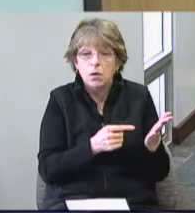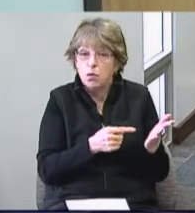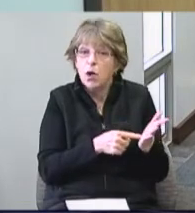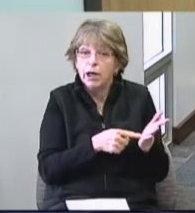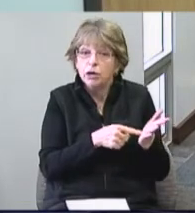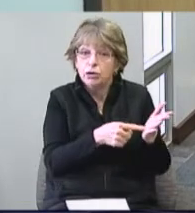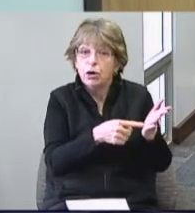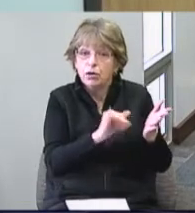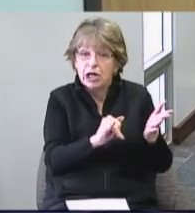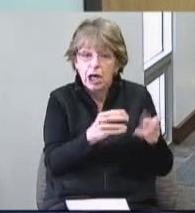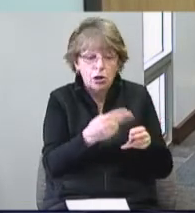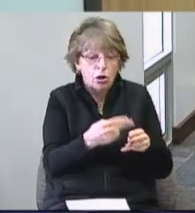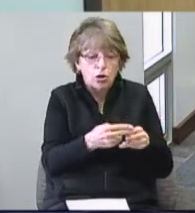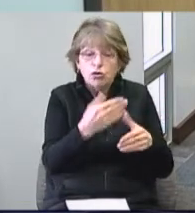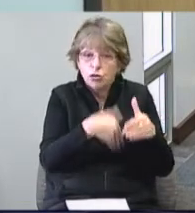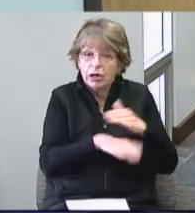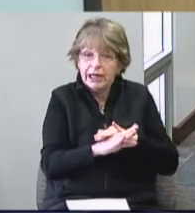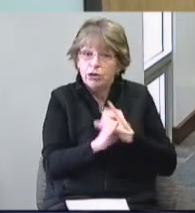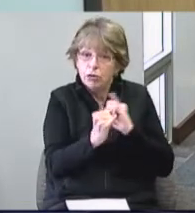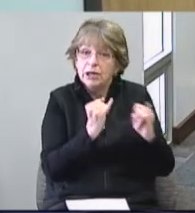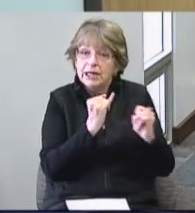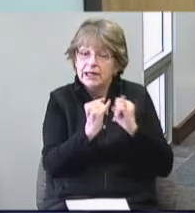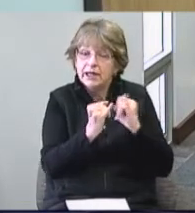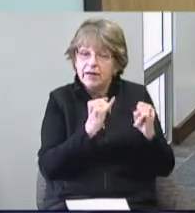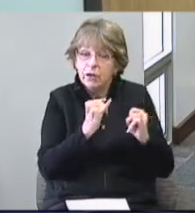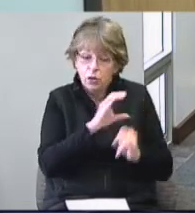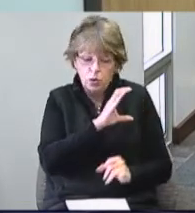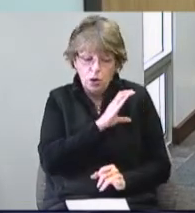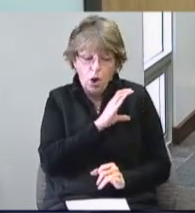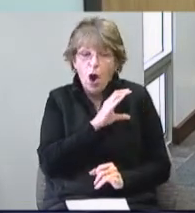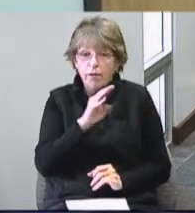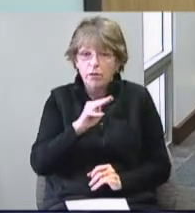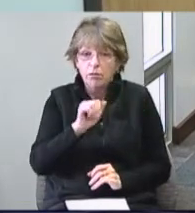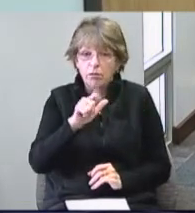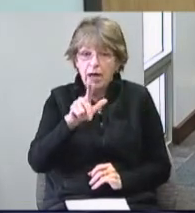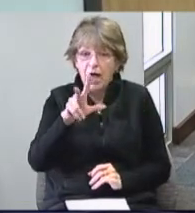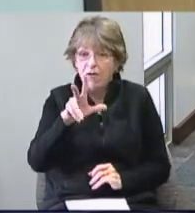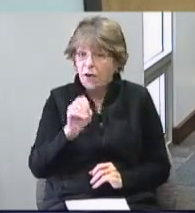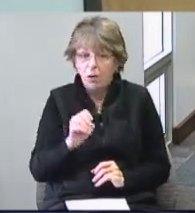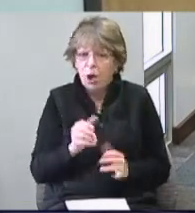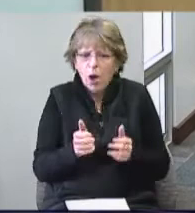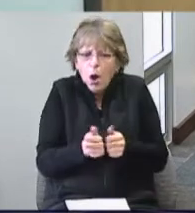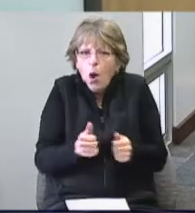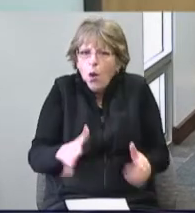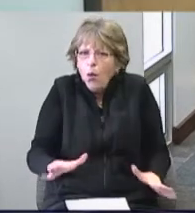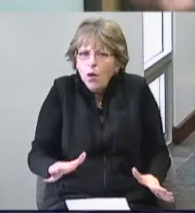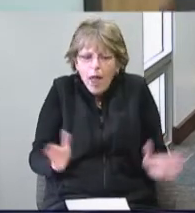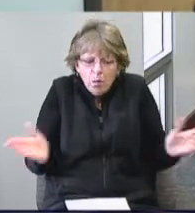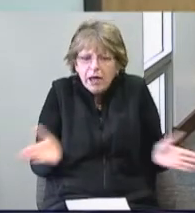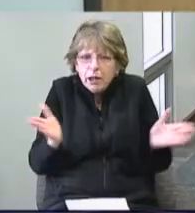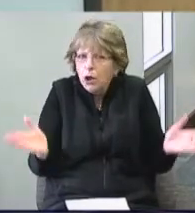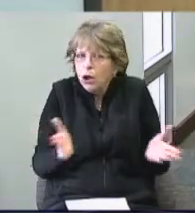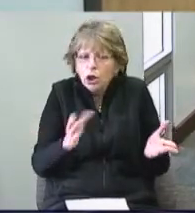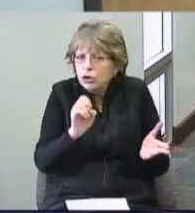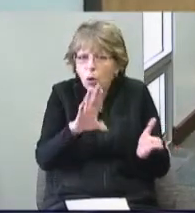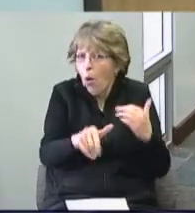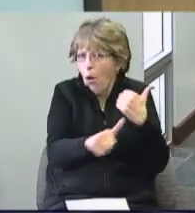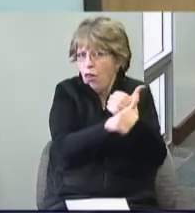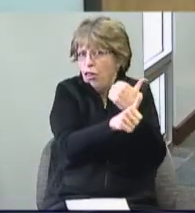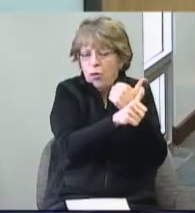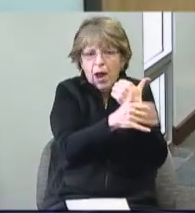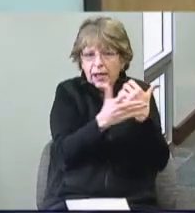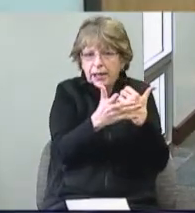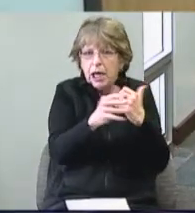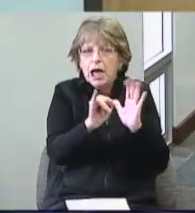shortly into his interview, Officer Malvo, without having to be prompted, without having to be threatened,